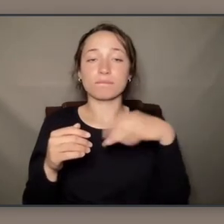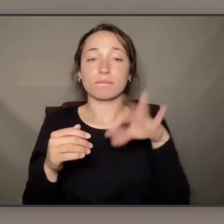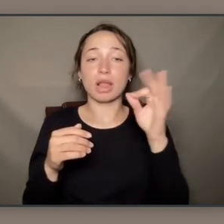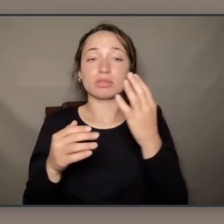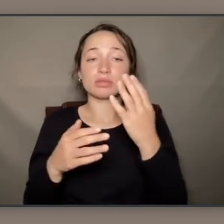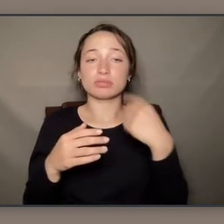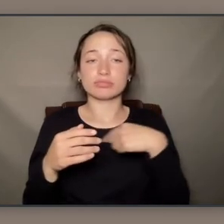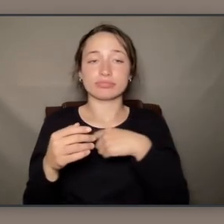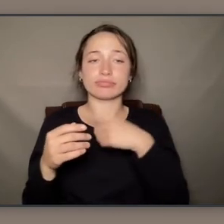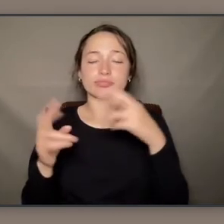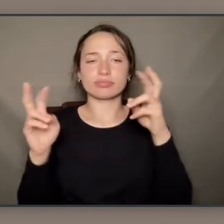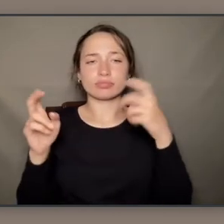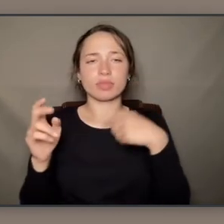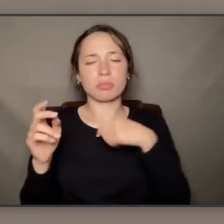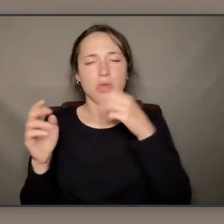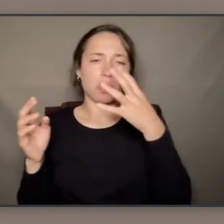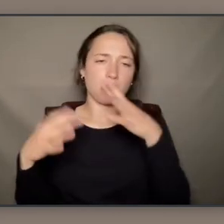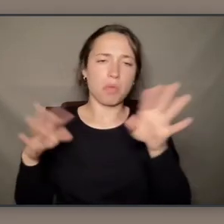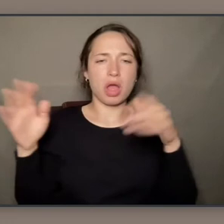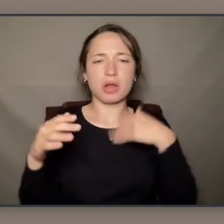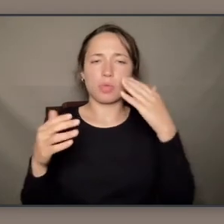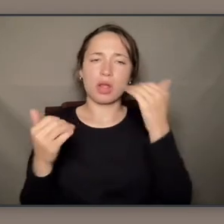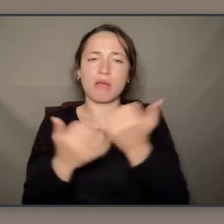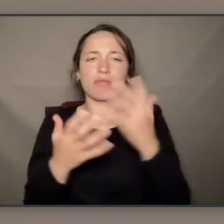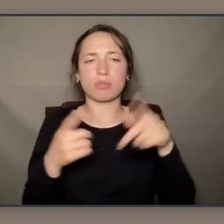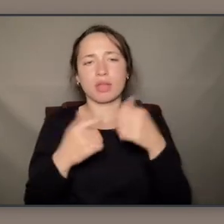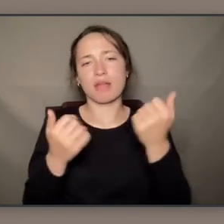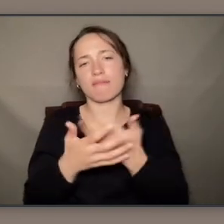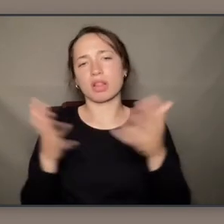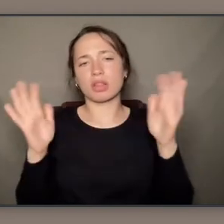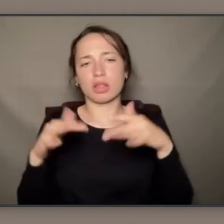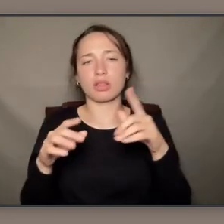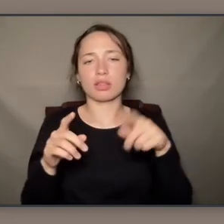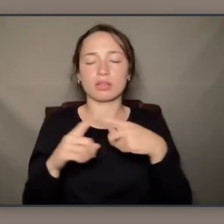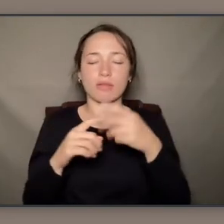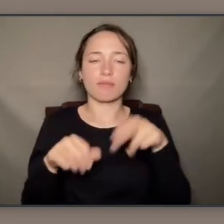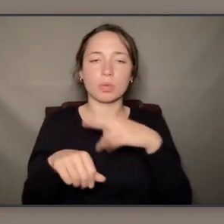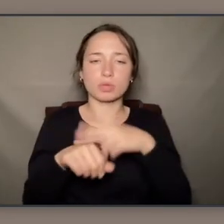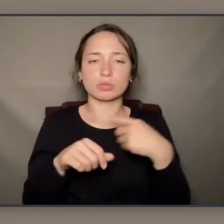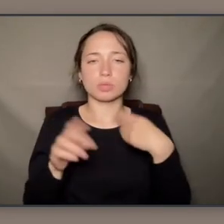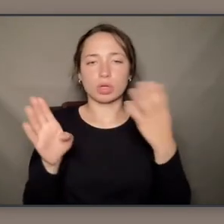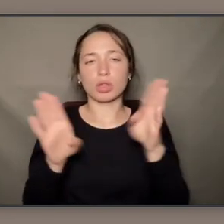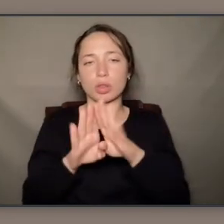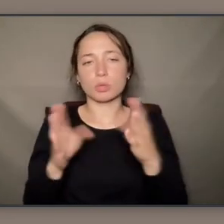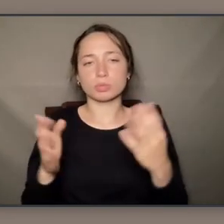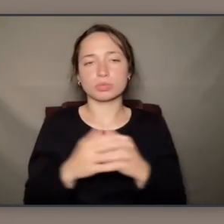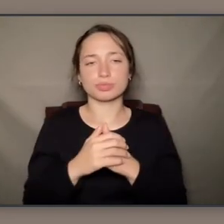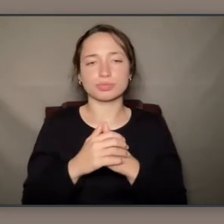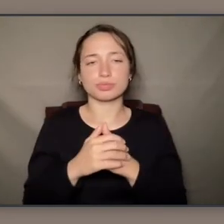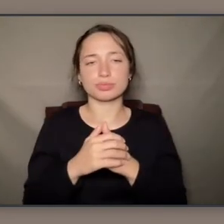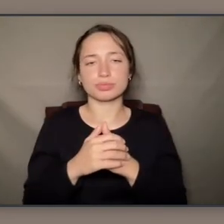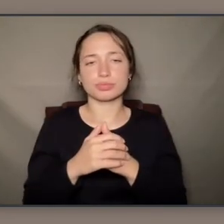saying, I'm not ignorant, I know everything about everything, then of course we're closed